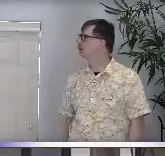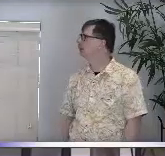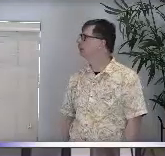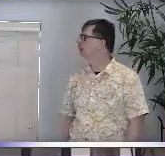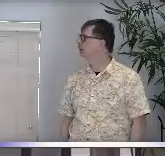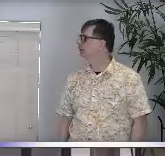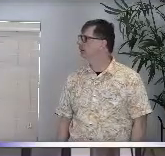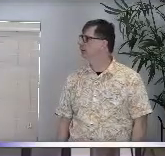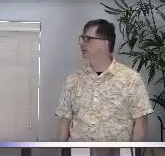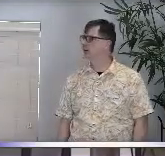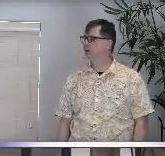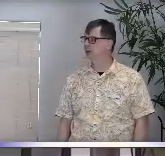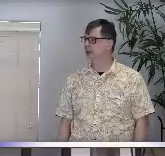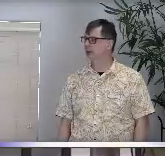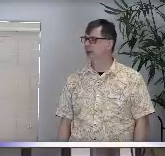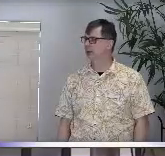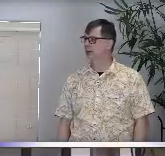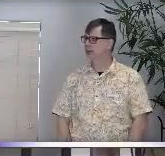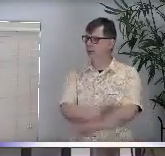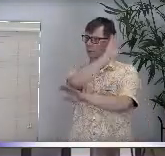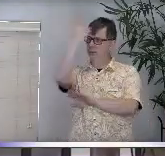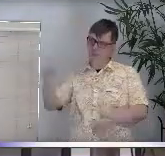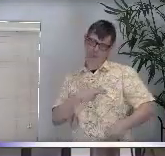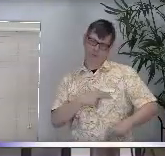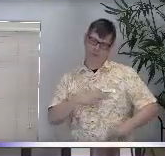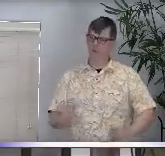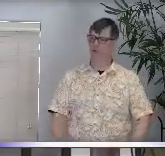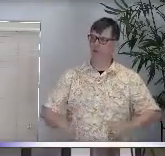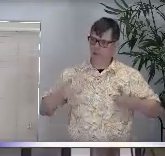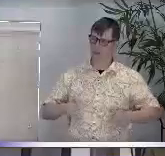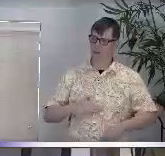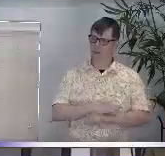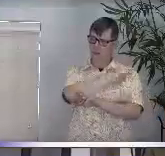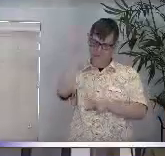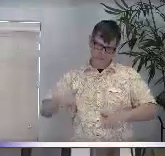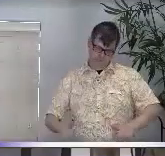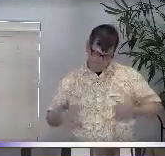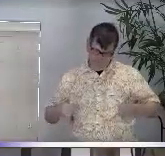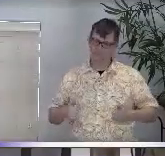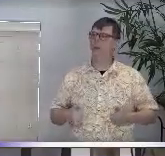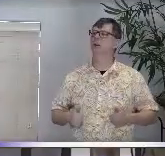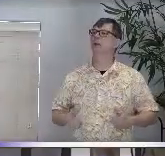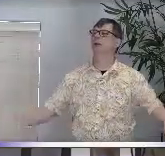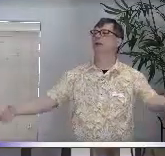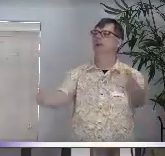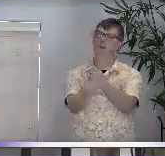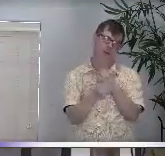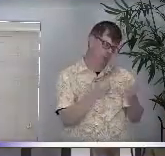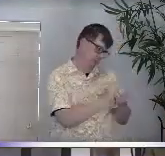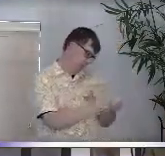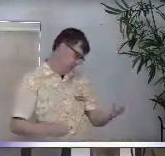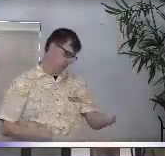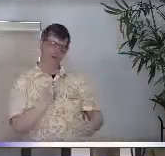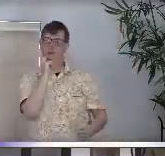It's a Brene Brown quote, wholehearted living. Wholehearted living is about engaging in our